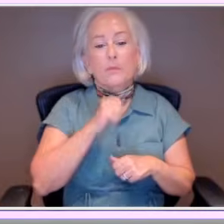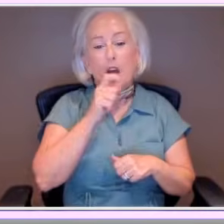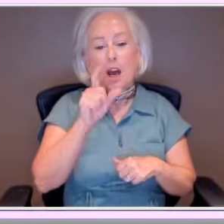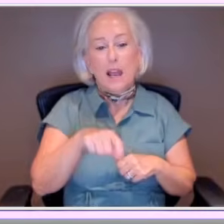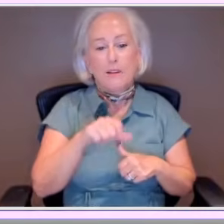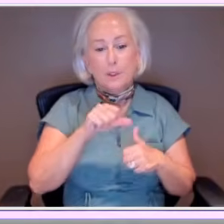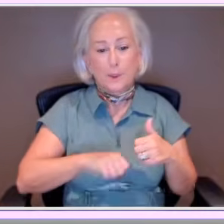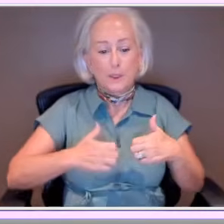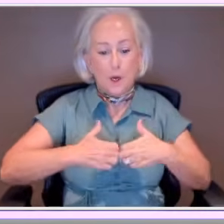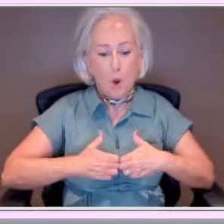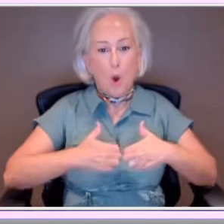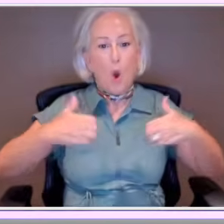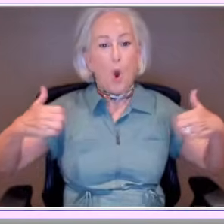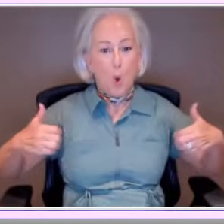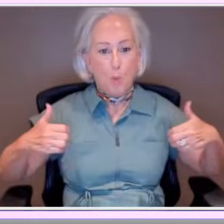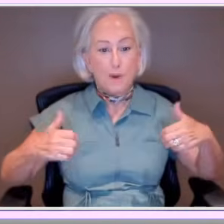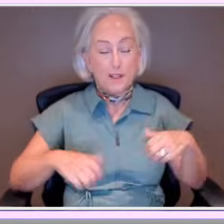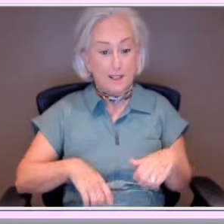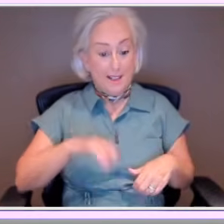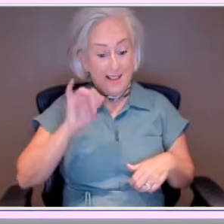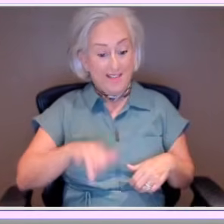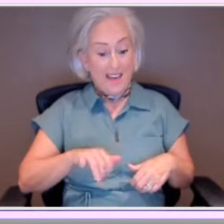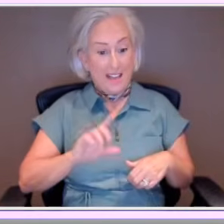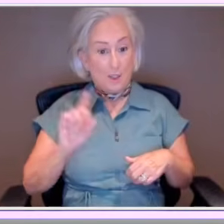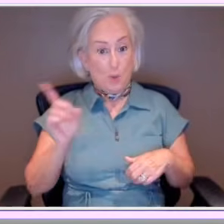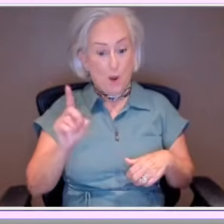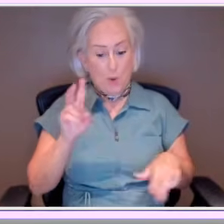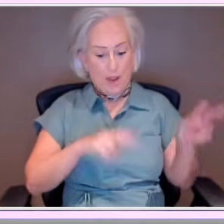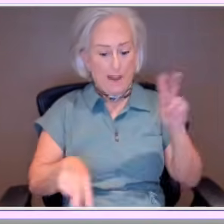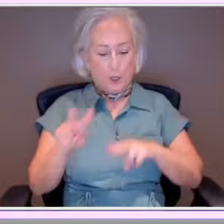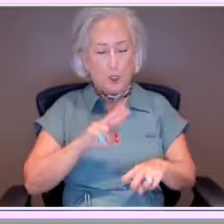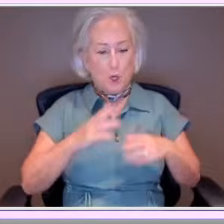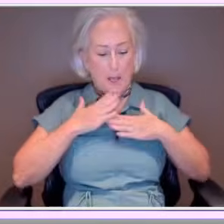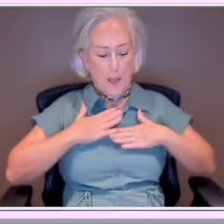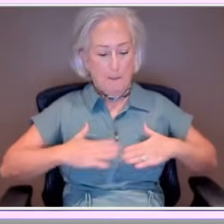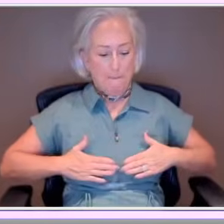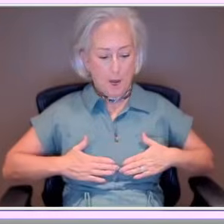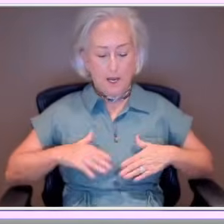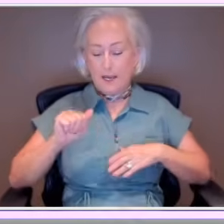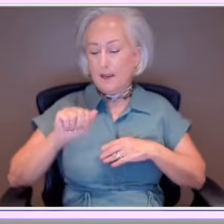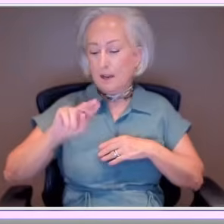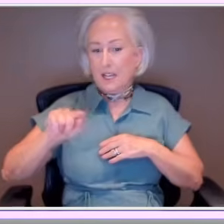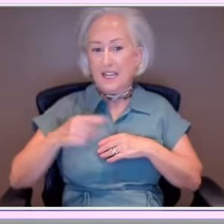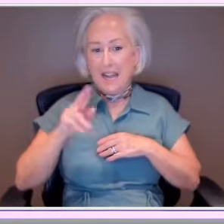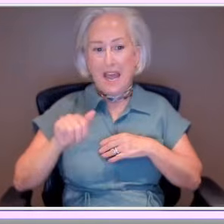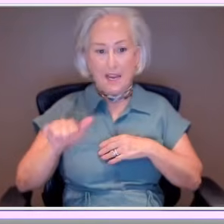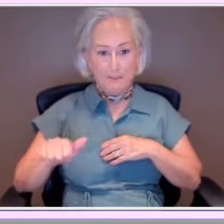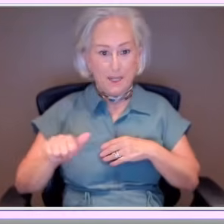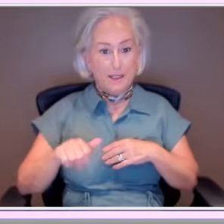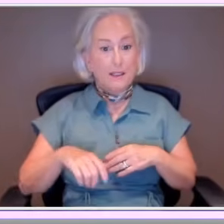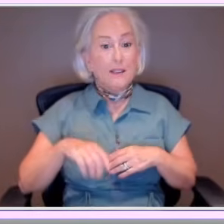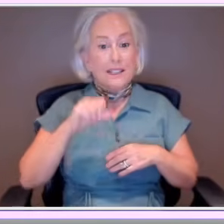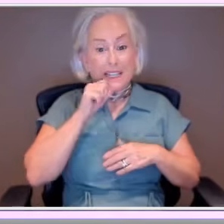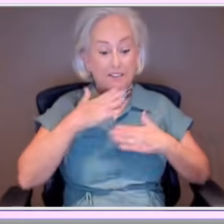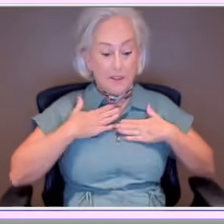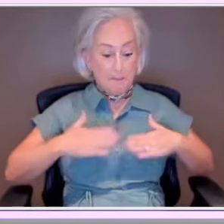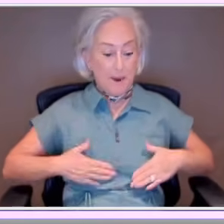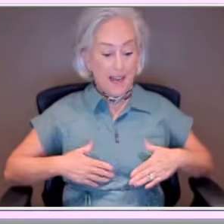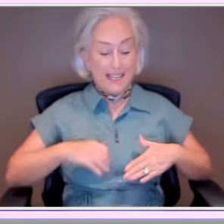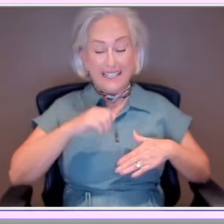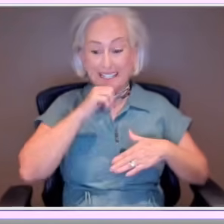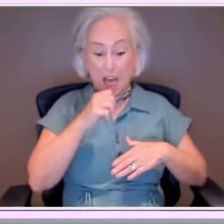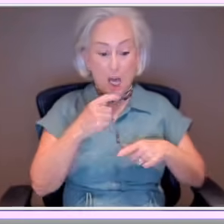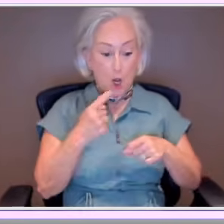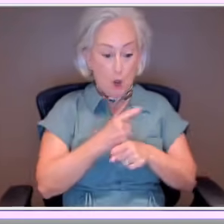decision-making beforehand comes in, because you have to look at the anatomy. Trying to do a minimally invasive procedure on anatomy that's not appropriate is actually more dangerous than doing open